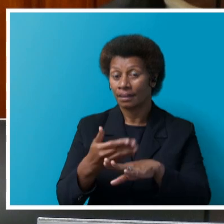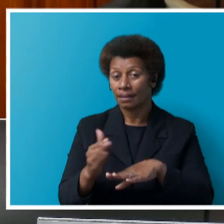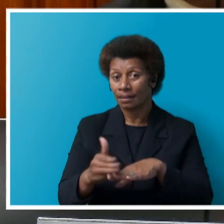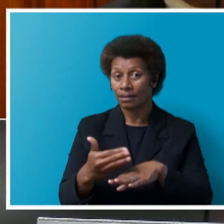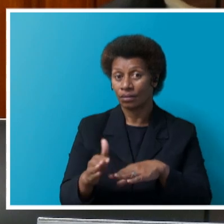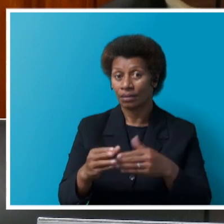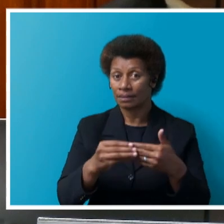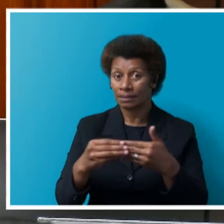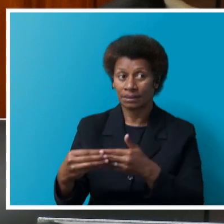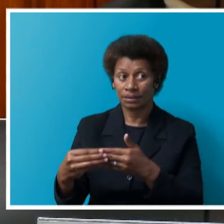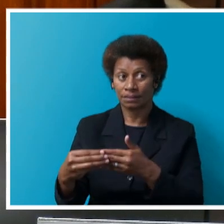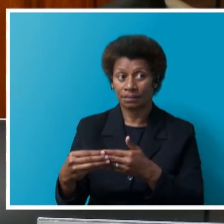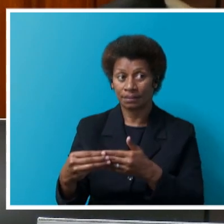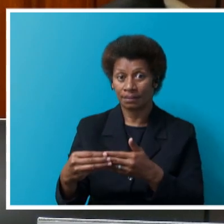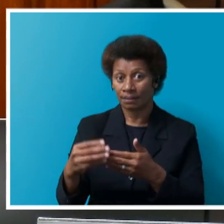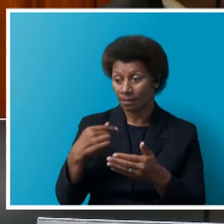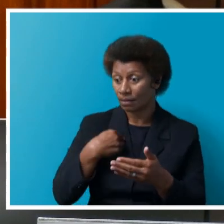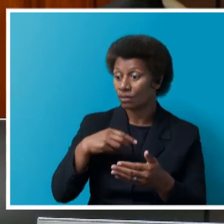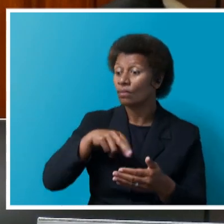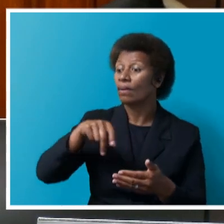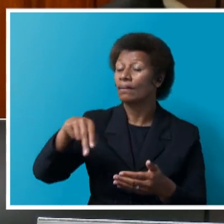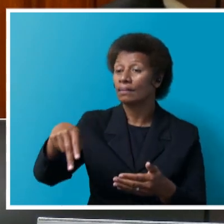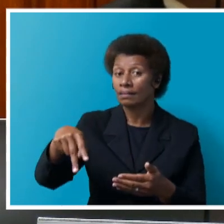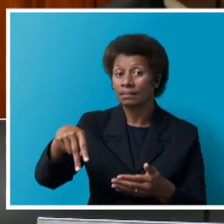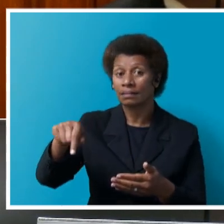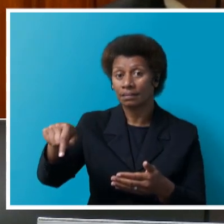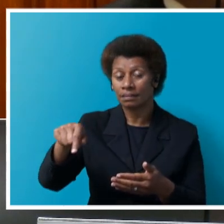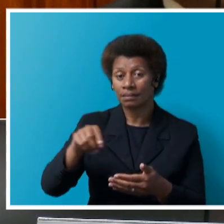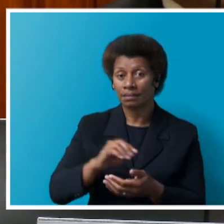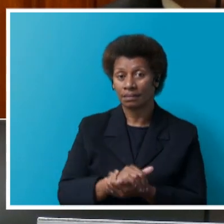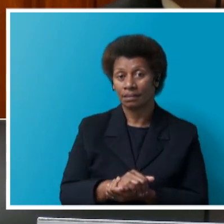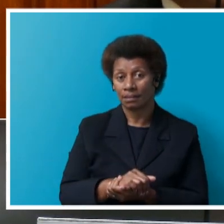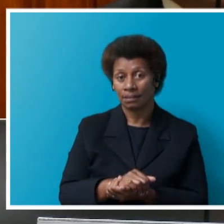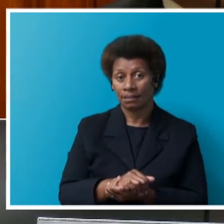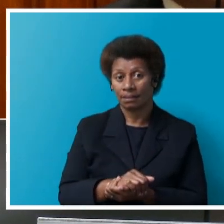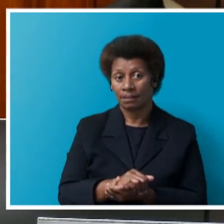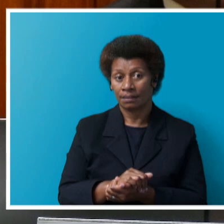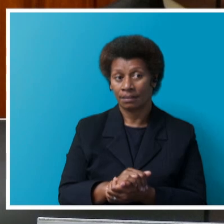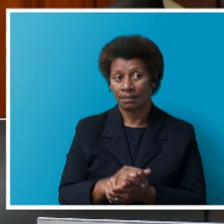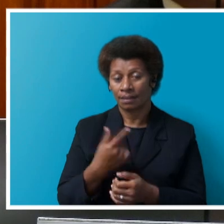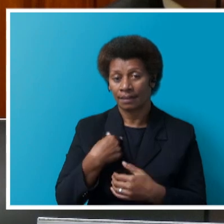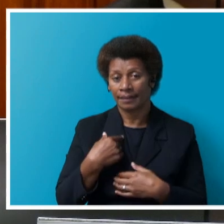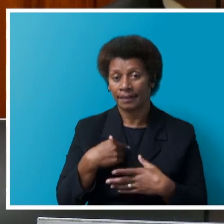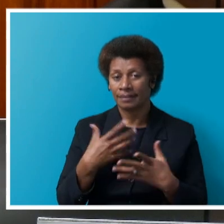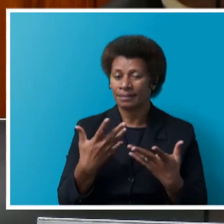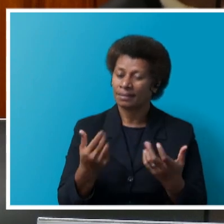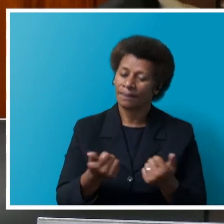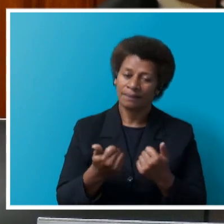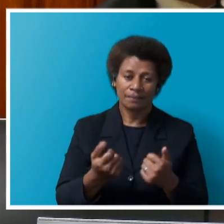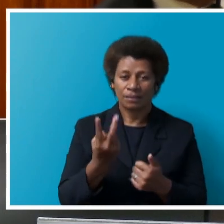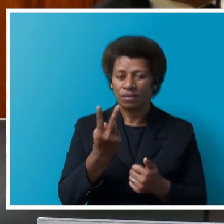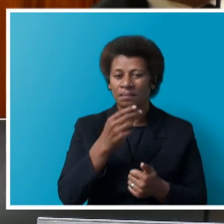of leadership. To walk across the floor. They have had enough of the two-man rule of the last 16